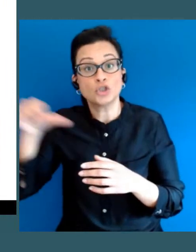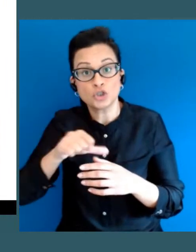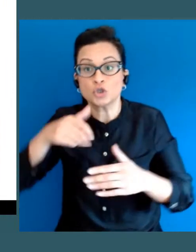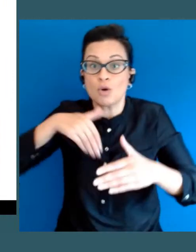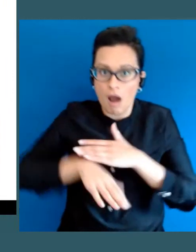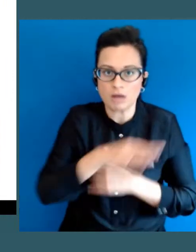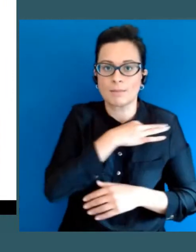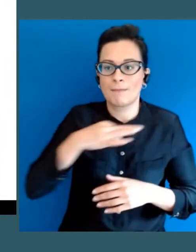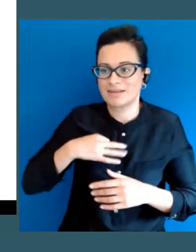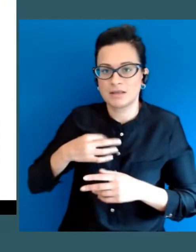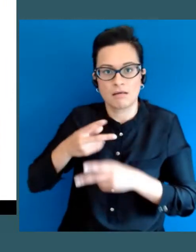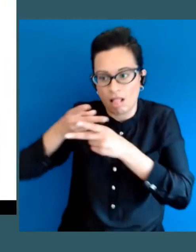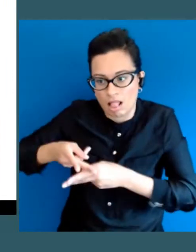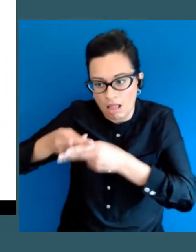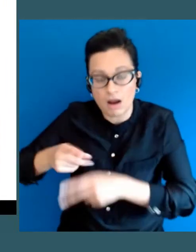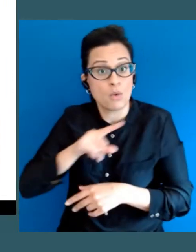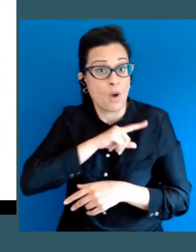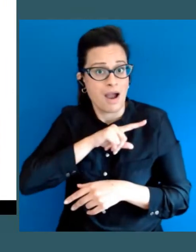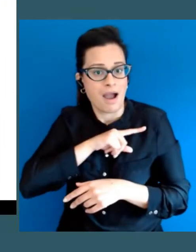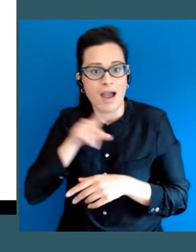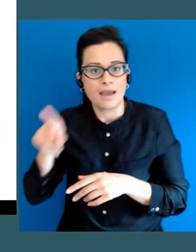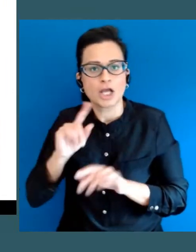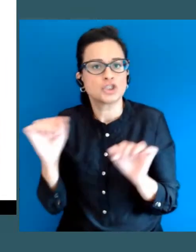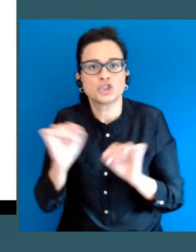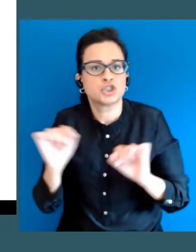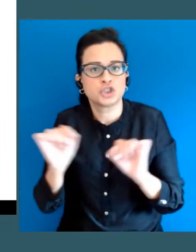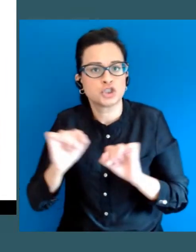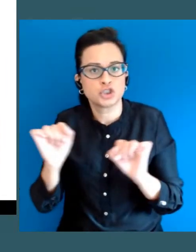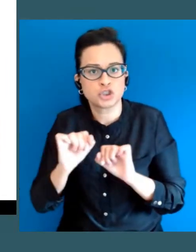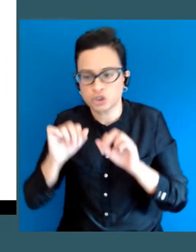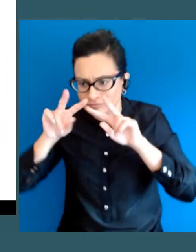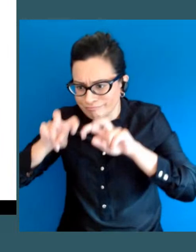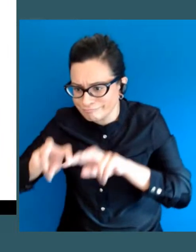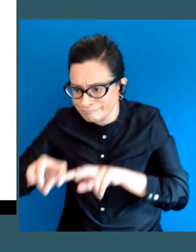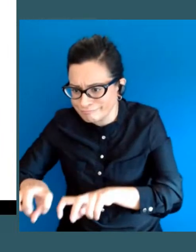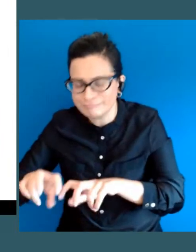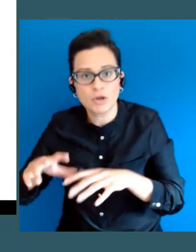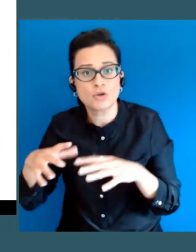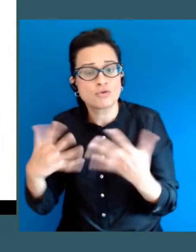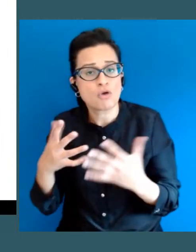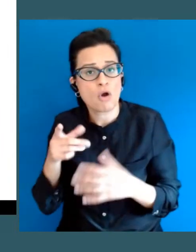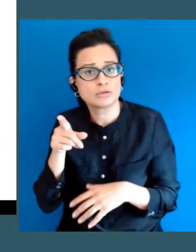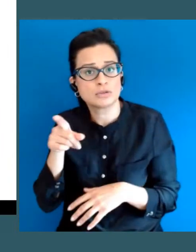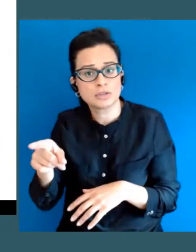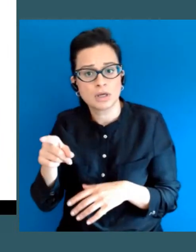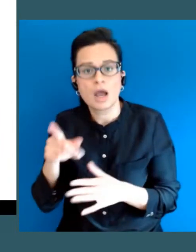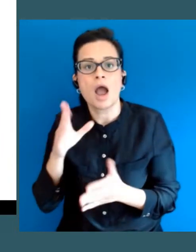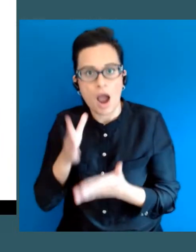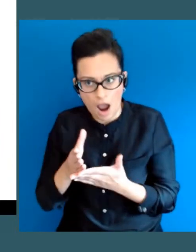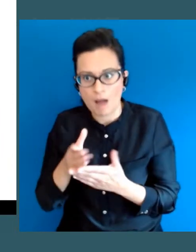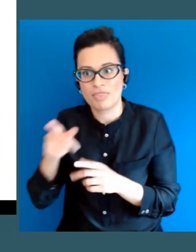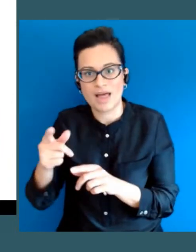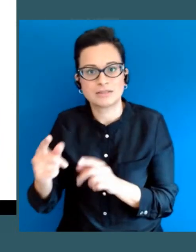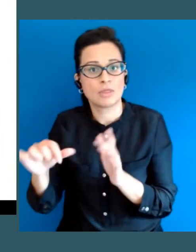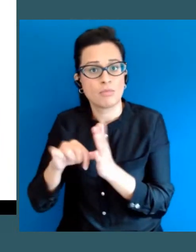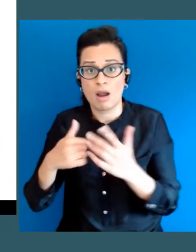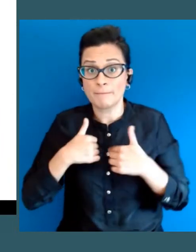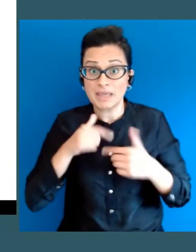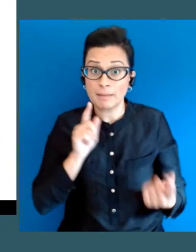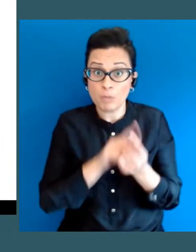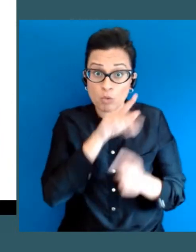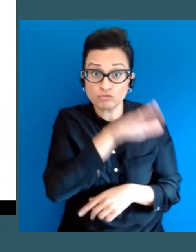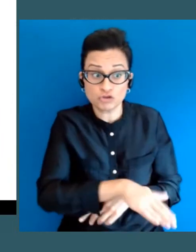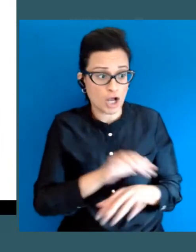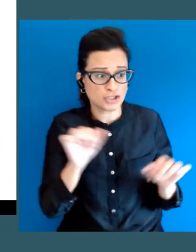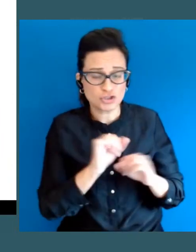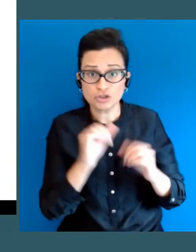because it hasn't been looked at, rather than actually definitely cause a problem. But I've never met a child who fits that